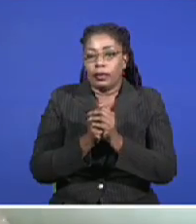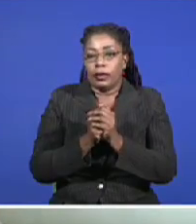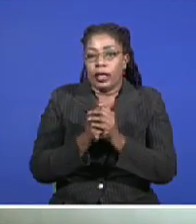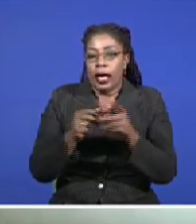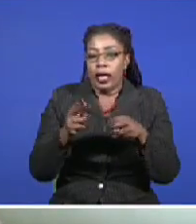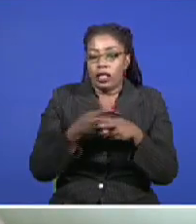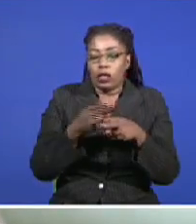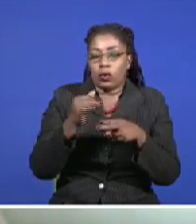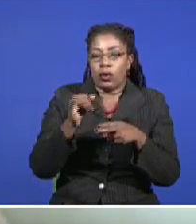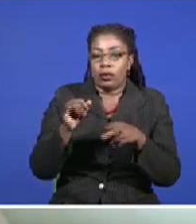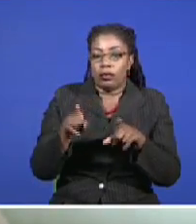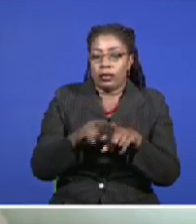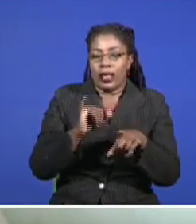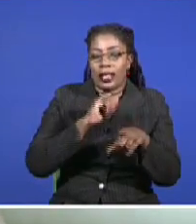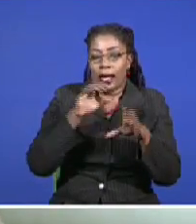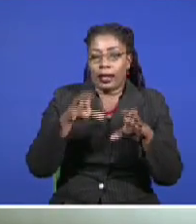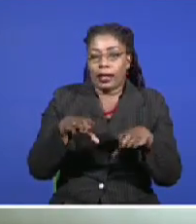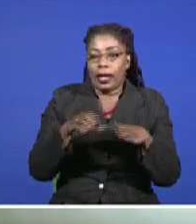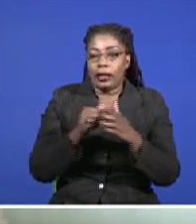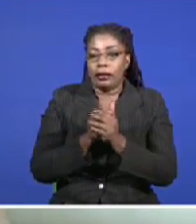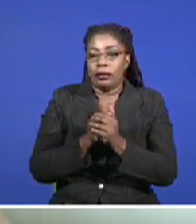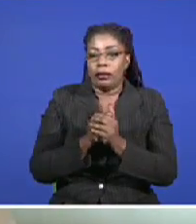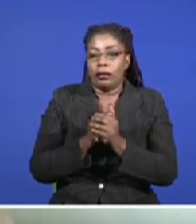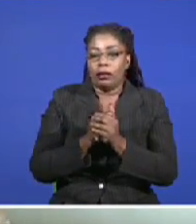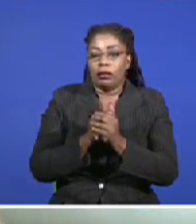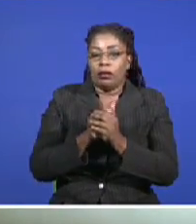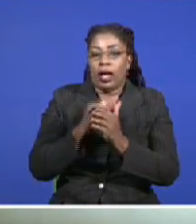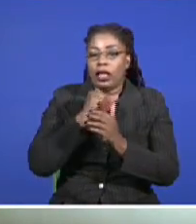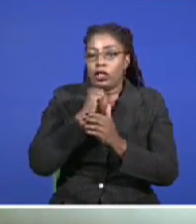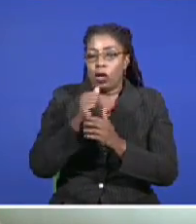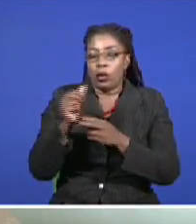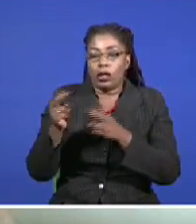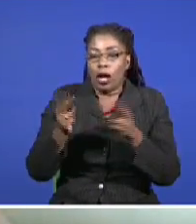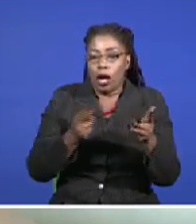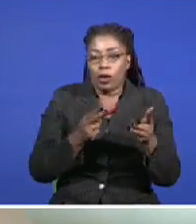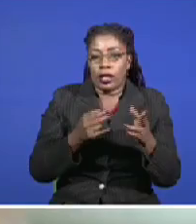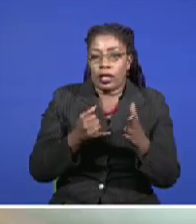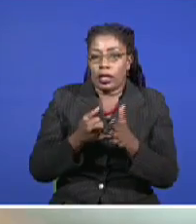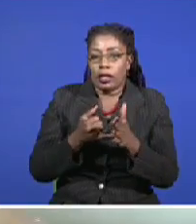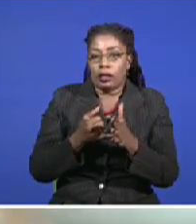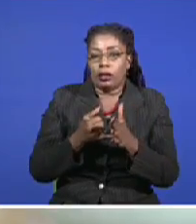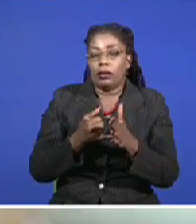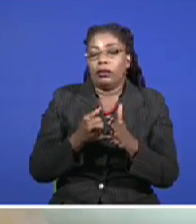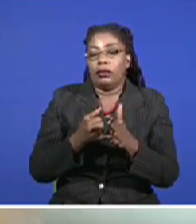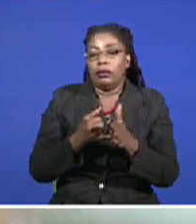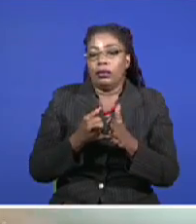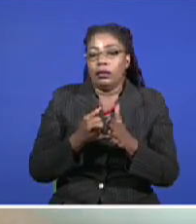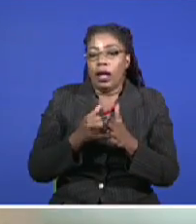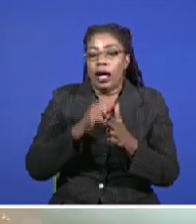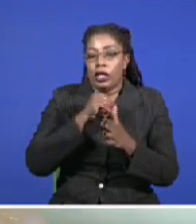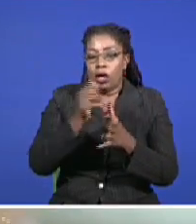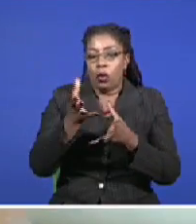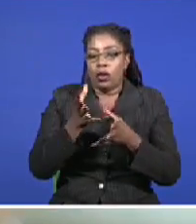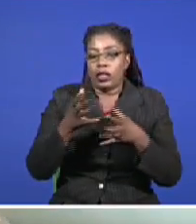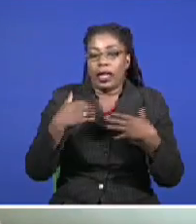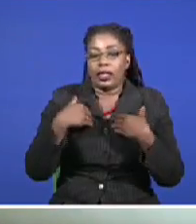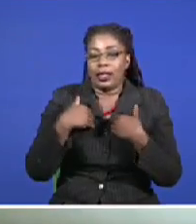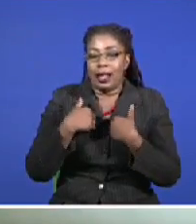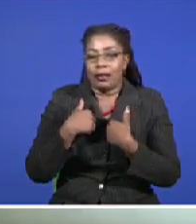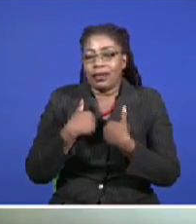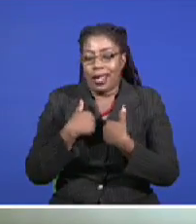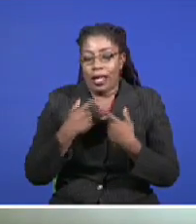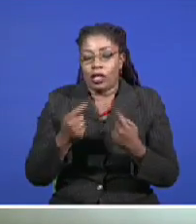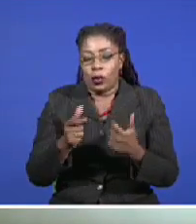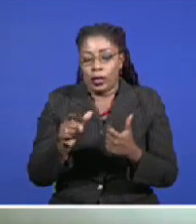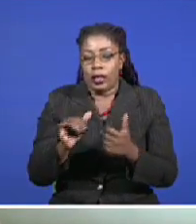I can. But I don't want to rush it because I'm not trying to, you know, gas out in the first round. And, you